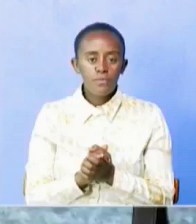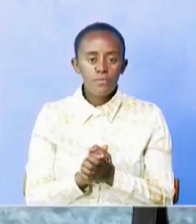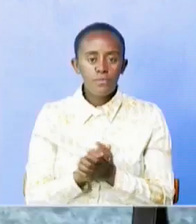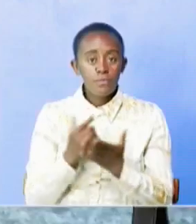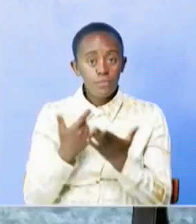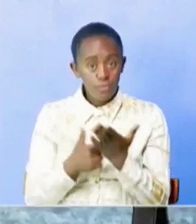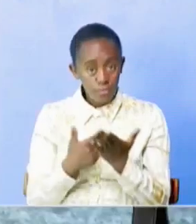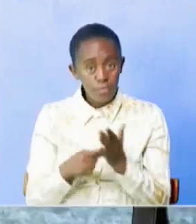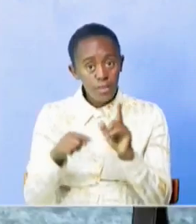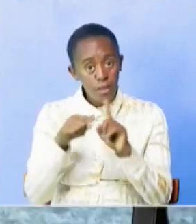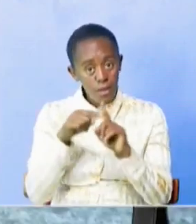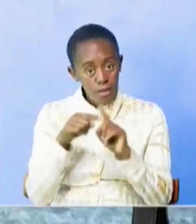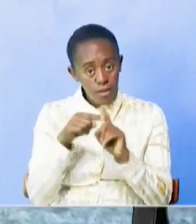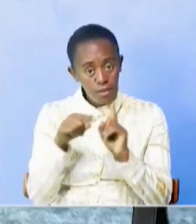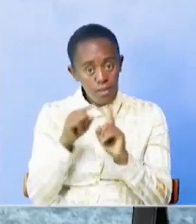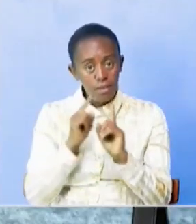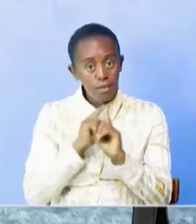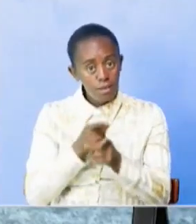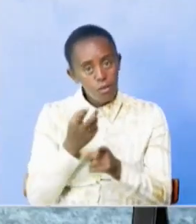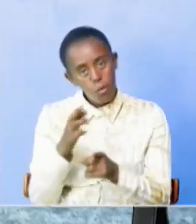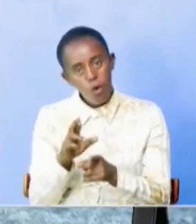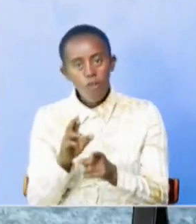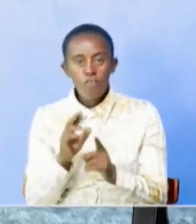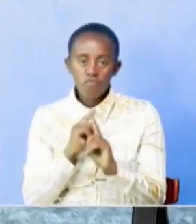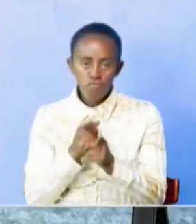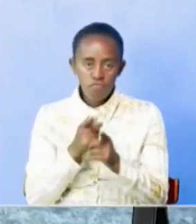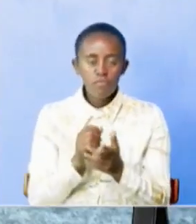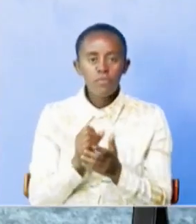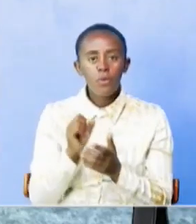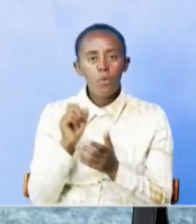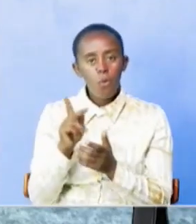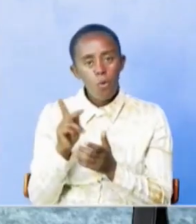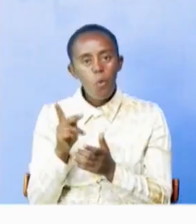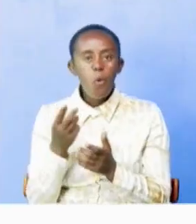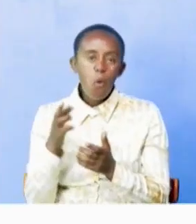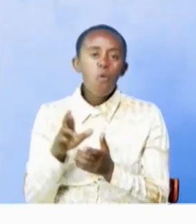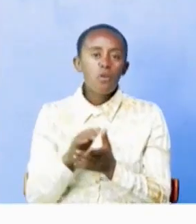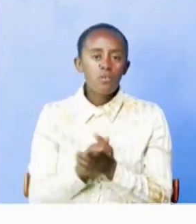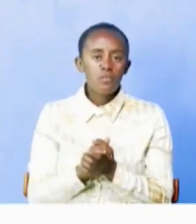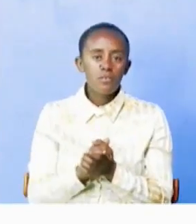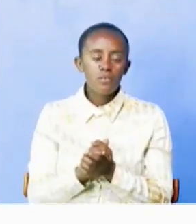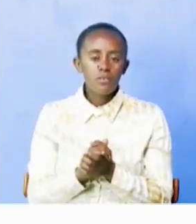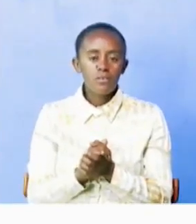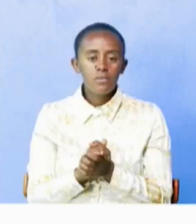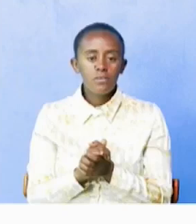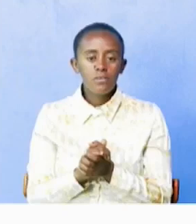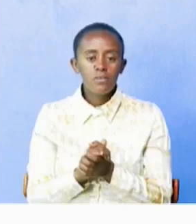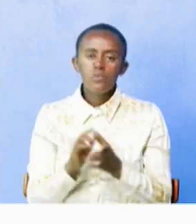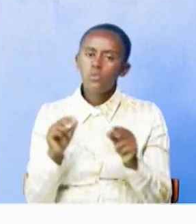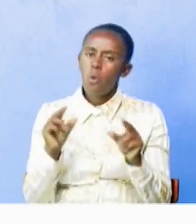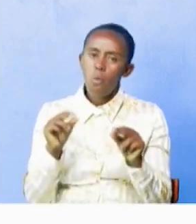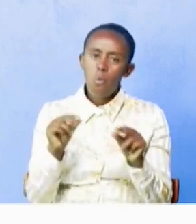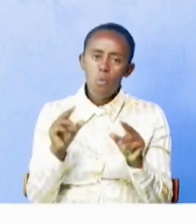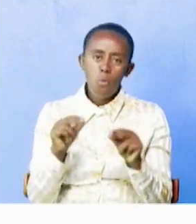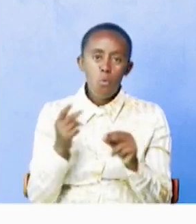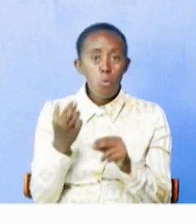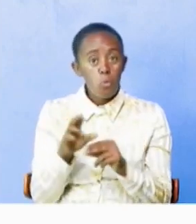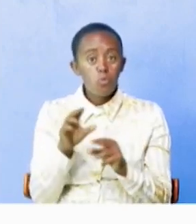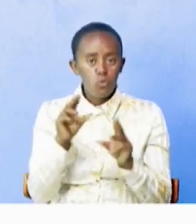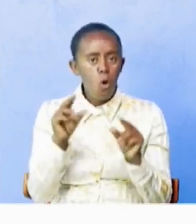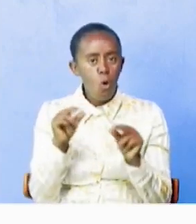This is a positive answer or feedback. Or your answer might be no,